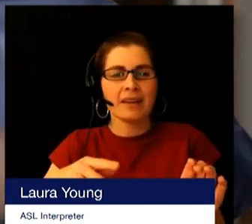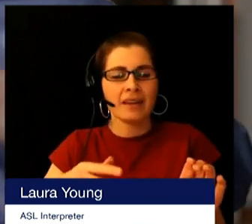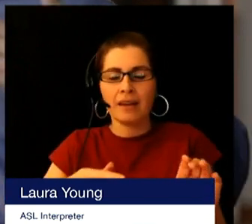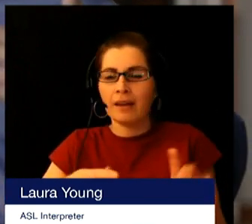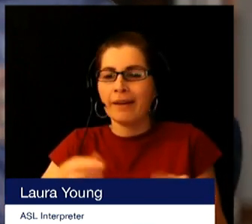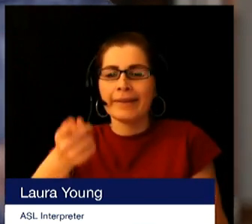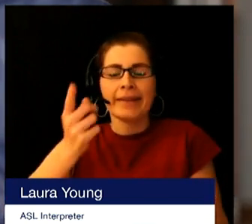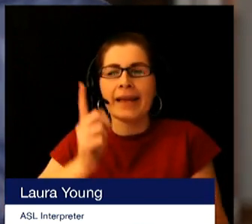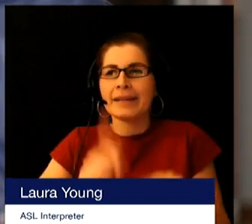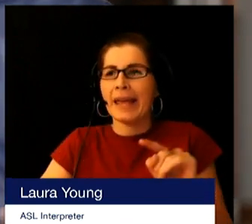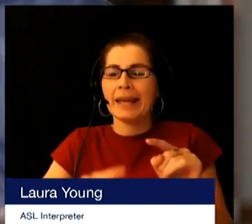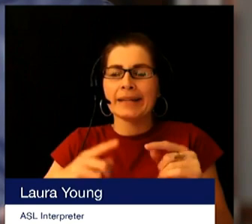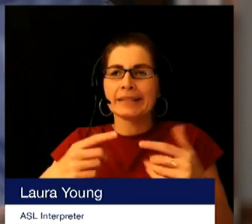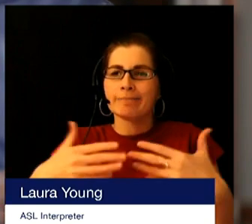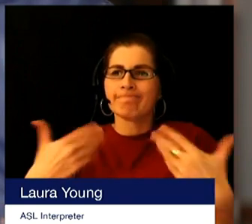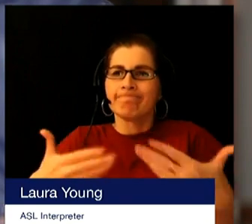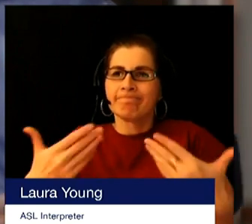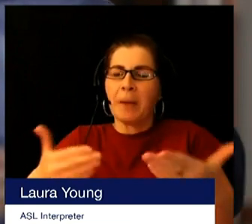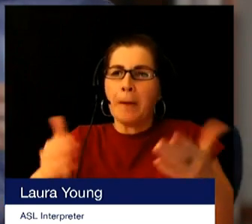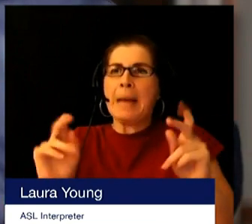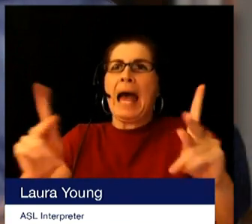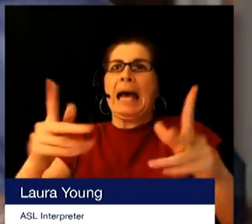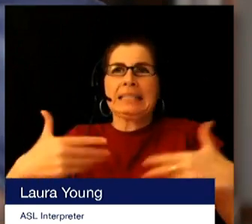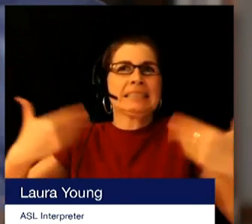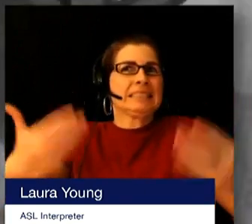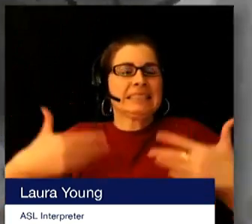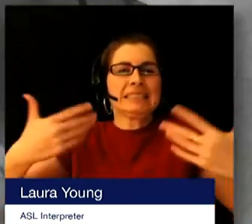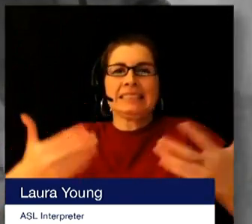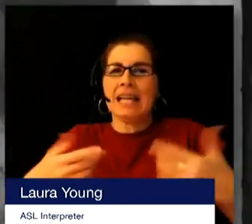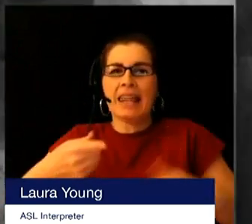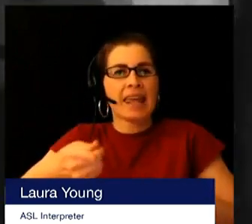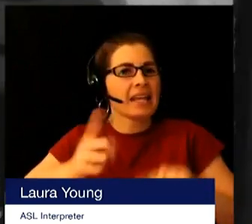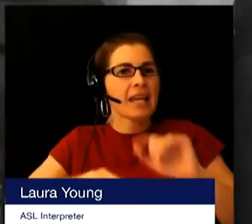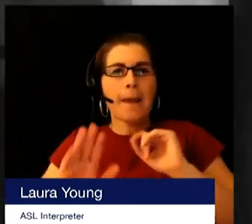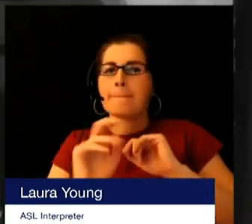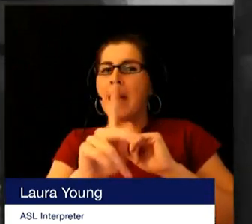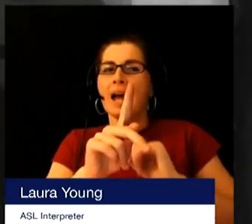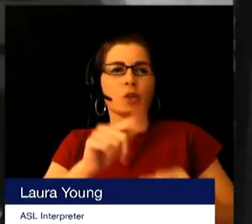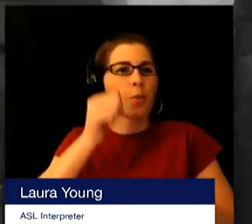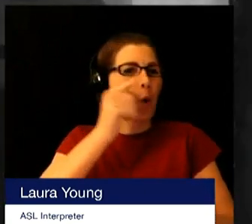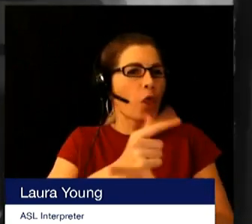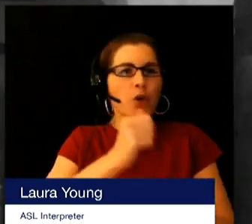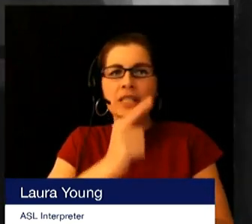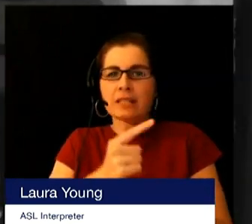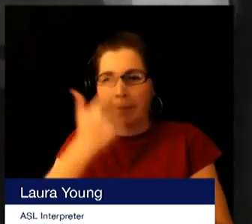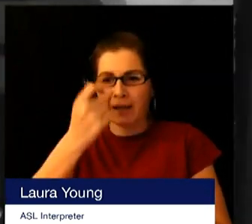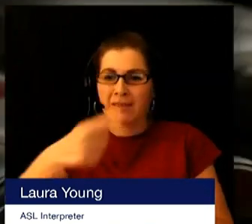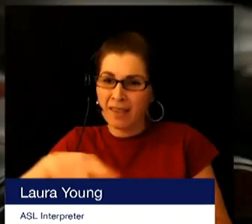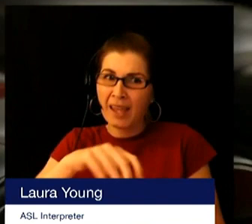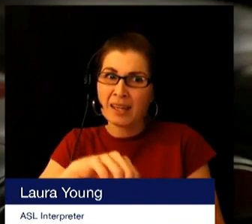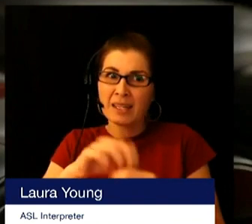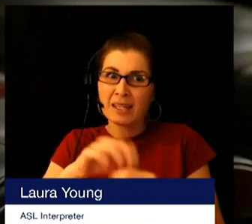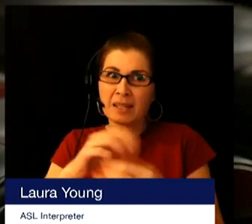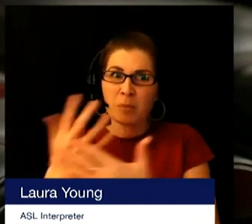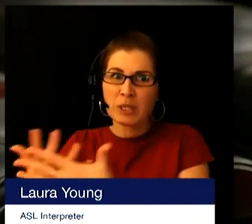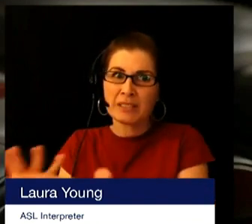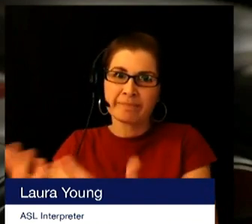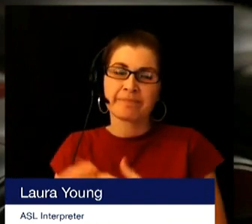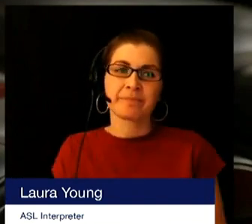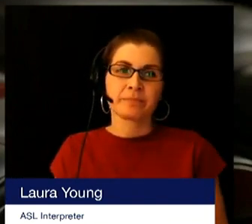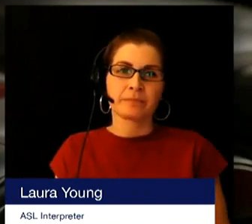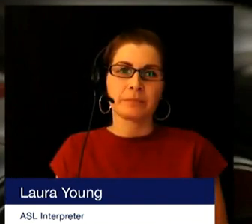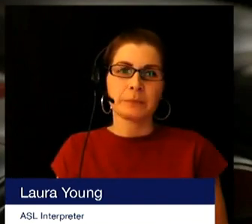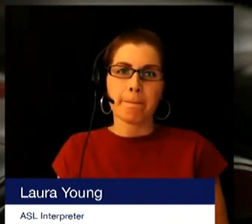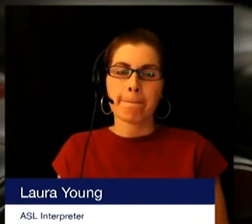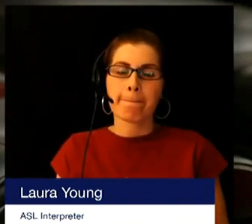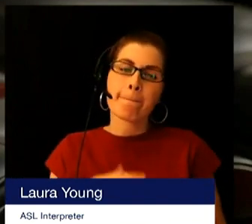system, where they can't go to their brother or to their sister because they're in prison. People are kind of figuring out that the war